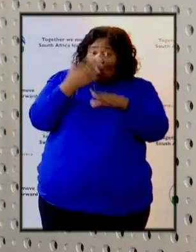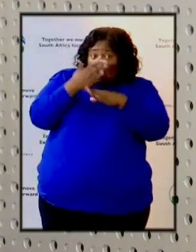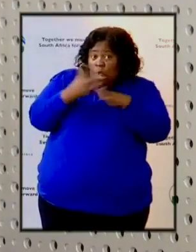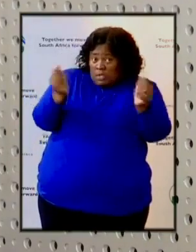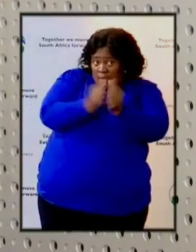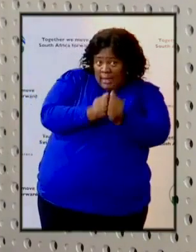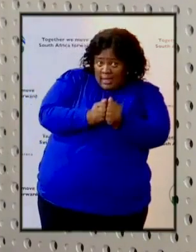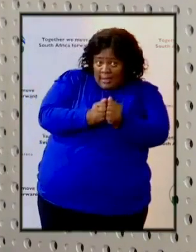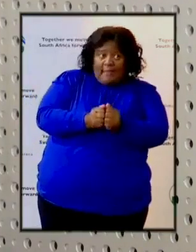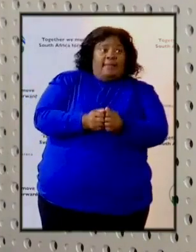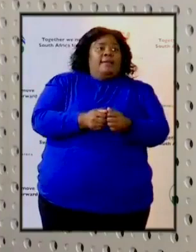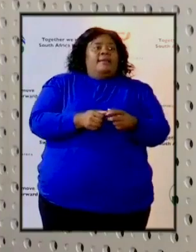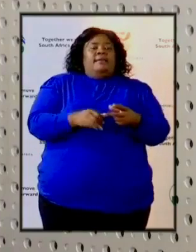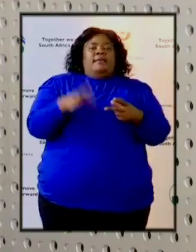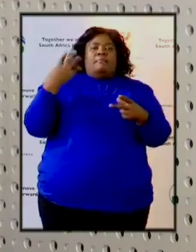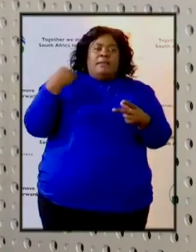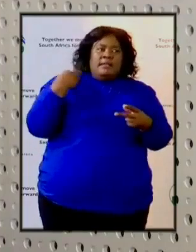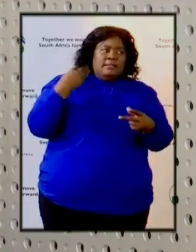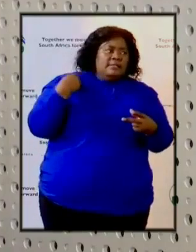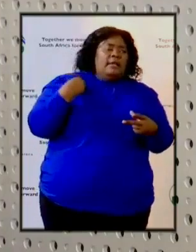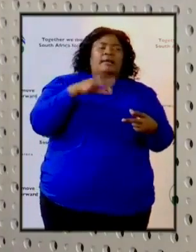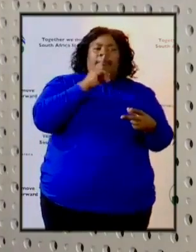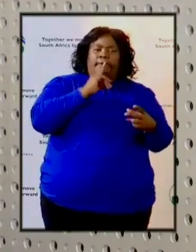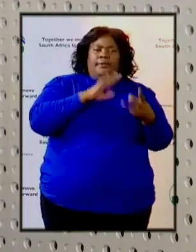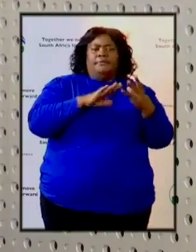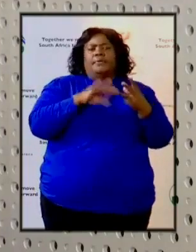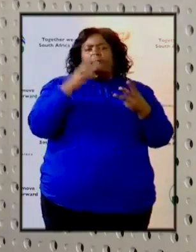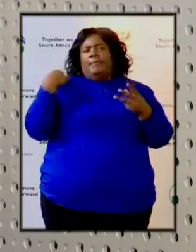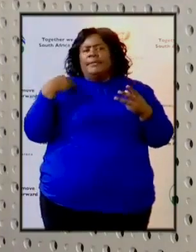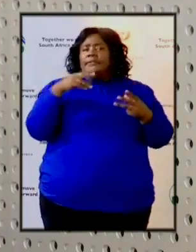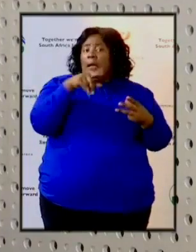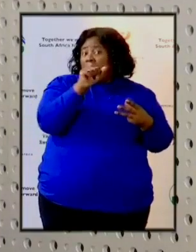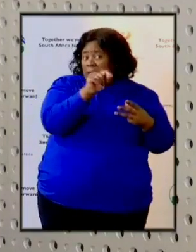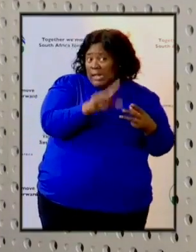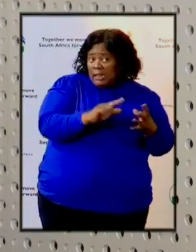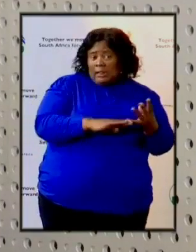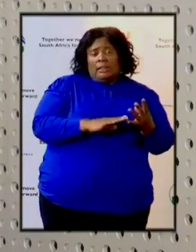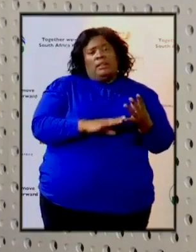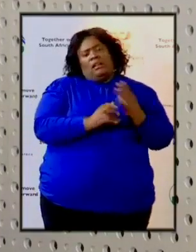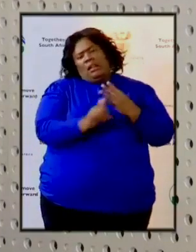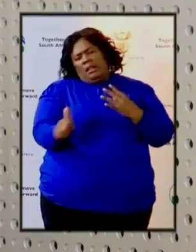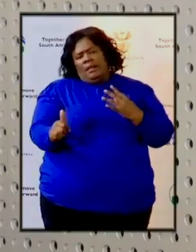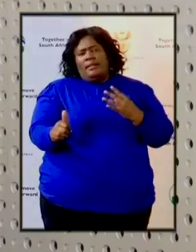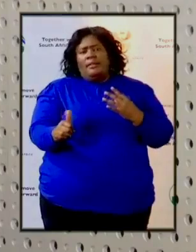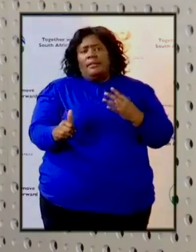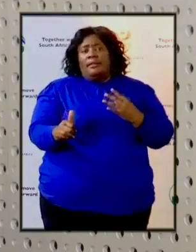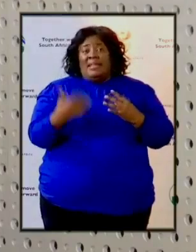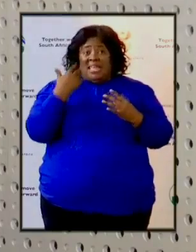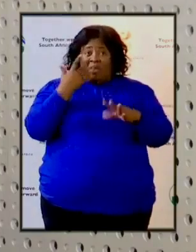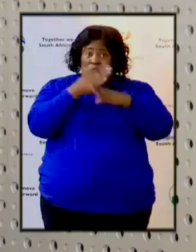Patel, Minister Dlamini-Zuma, Minister Lamula, if we work together, I think we can get to level